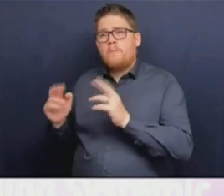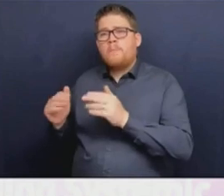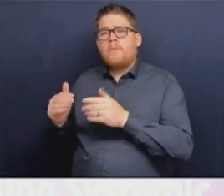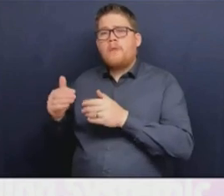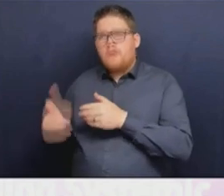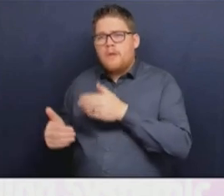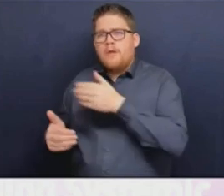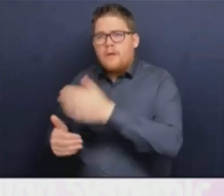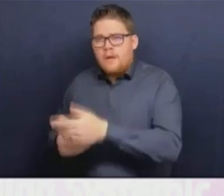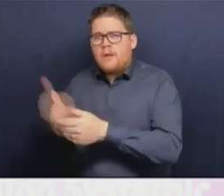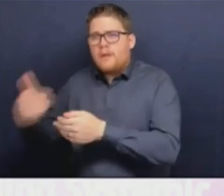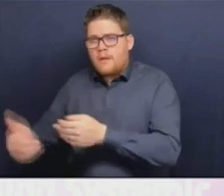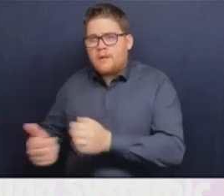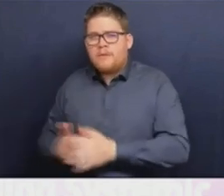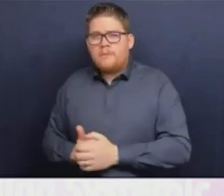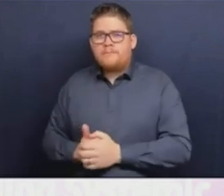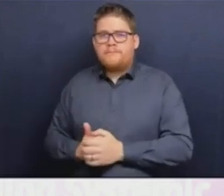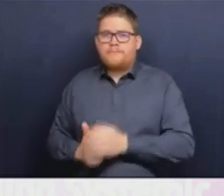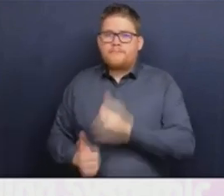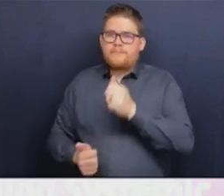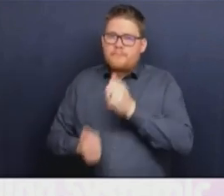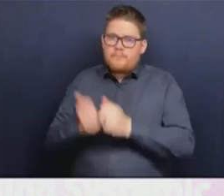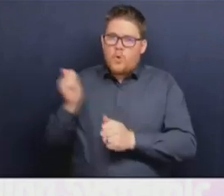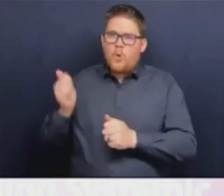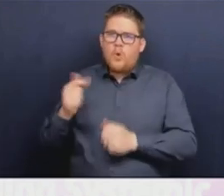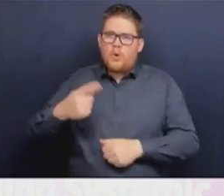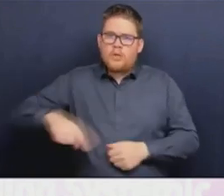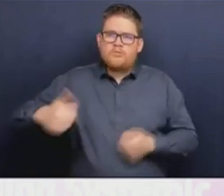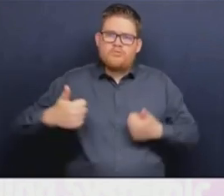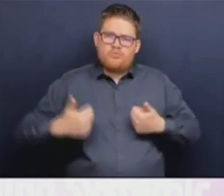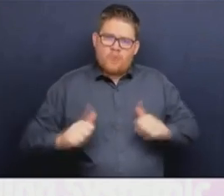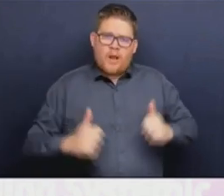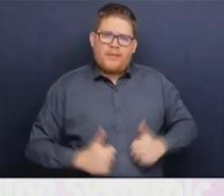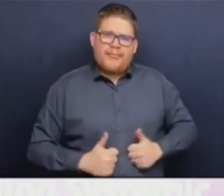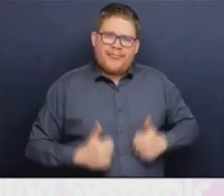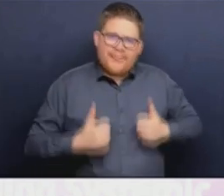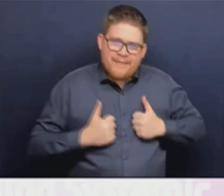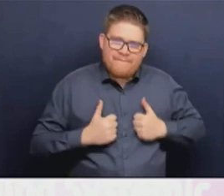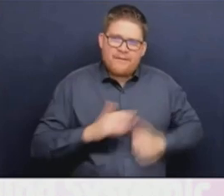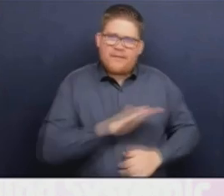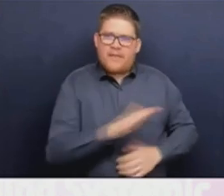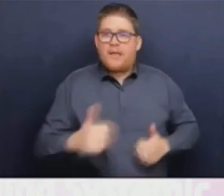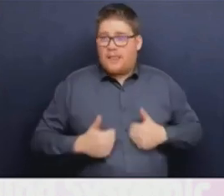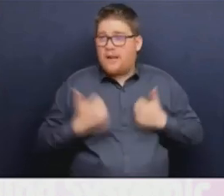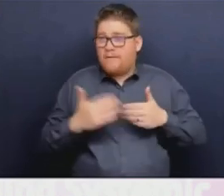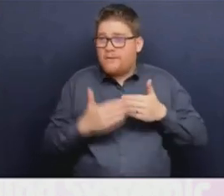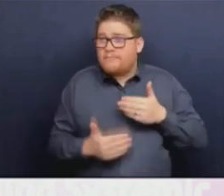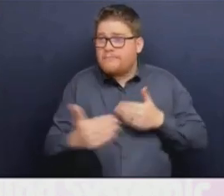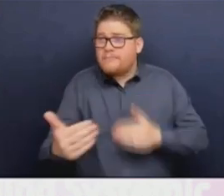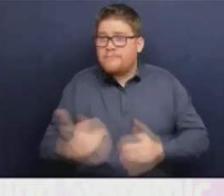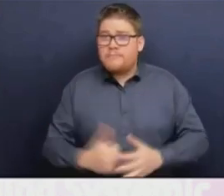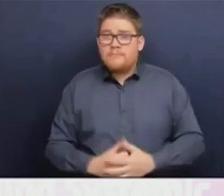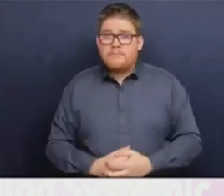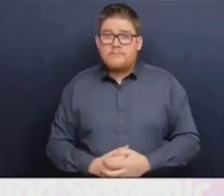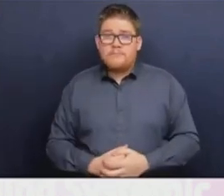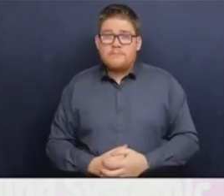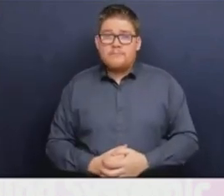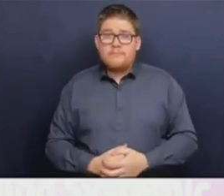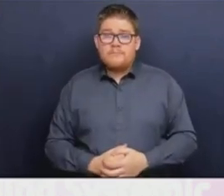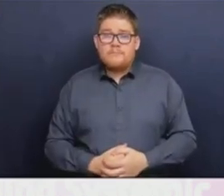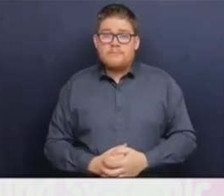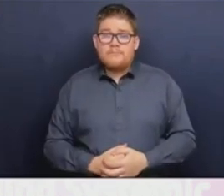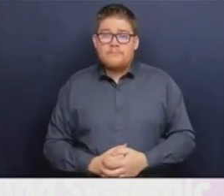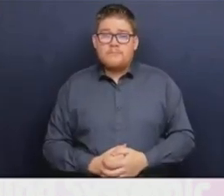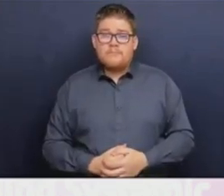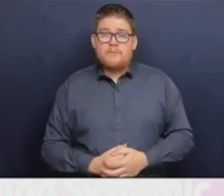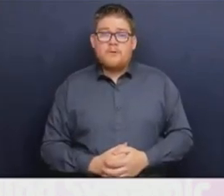communities or not. And so the people that have gathered today, the people that have worked on this, understand the value of